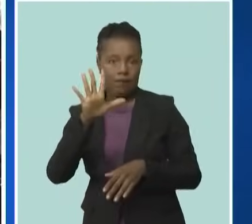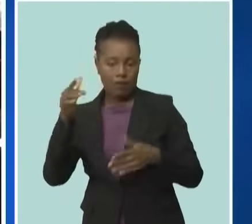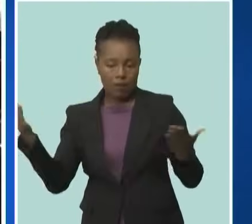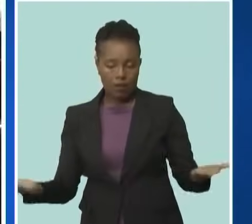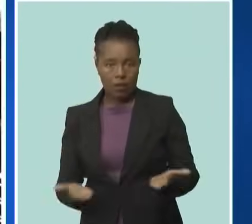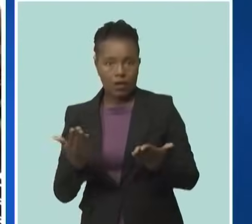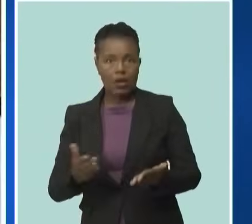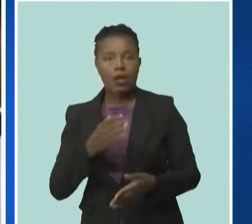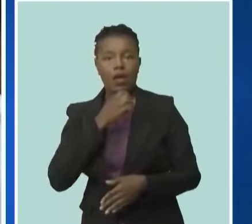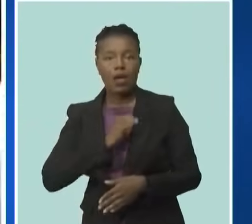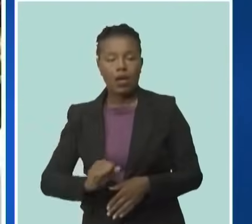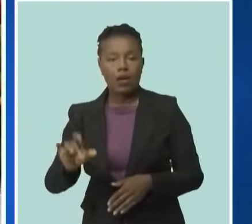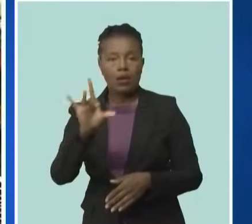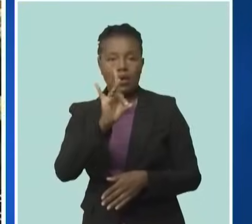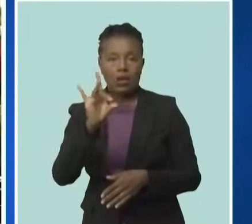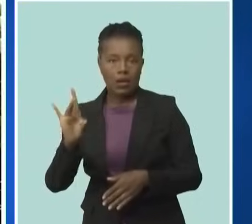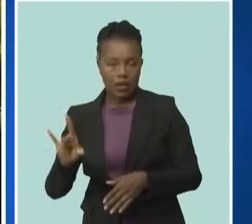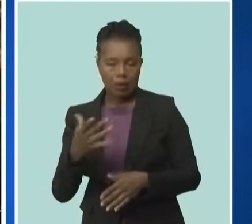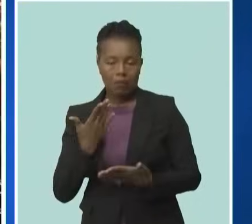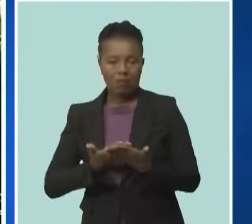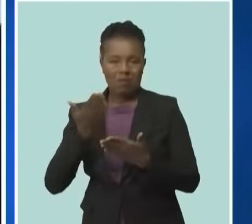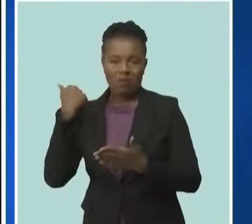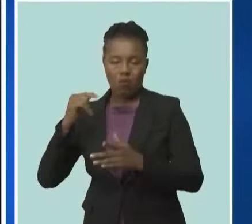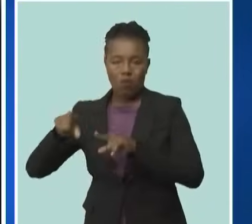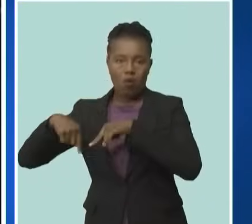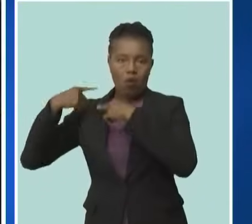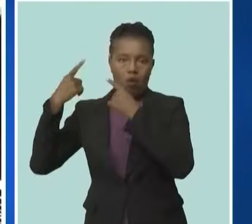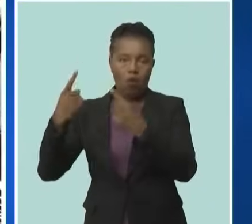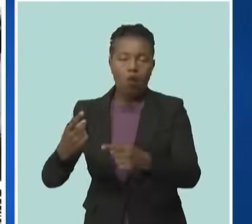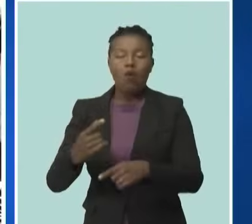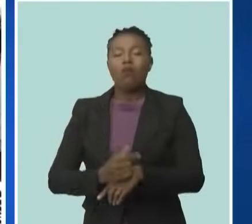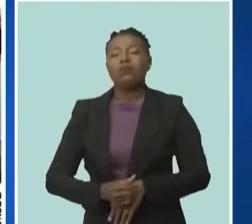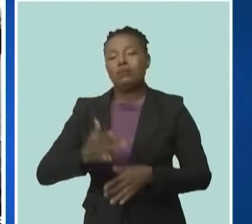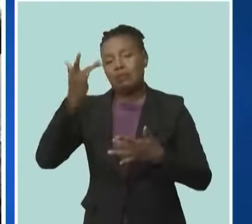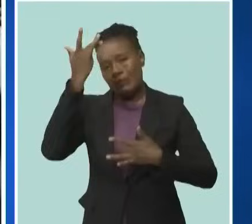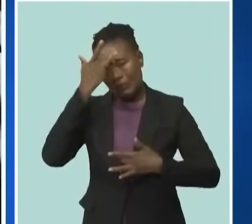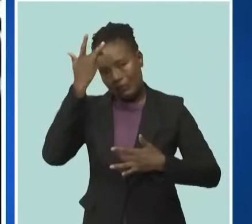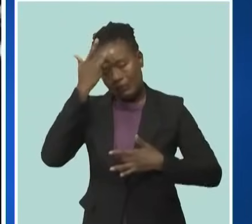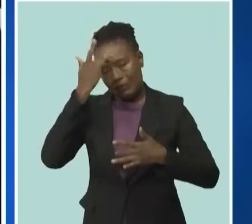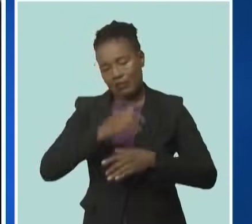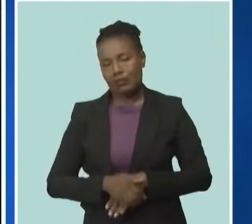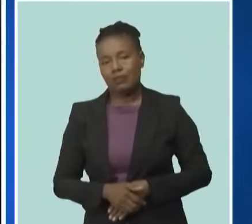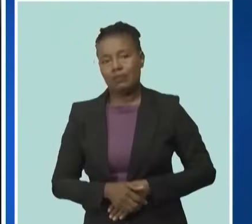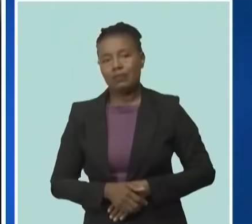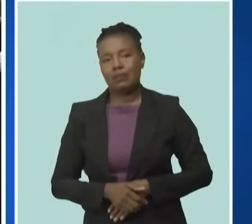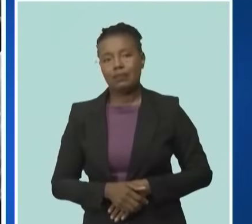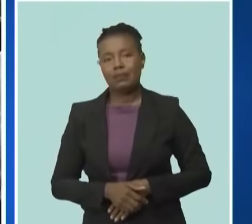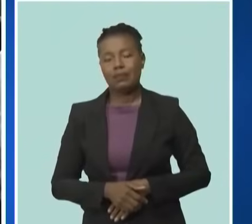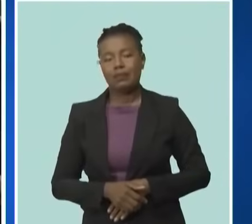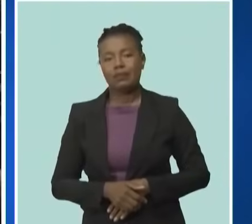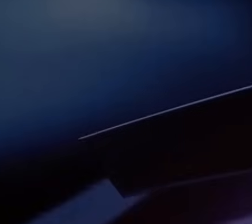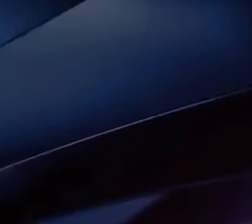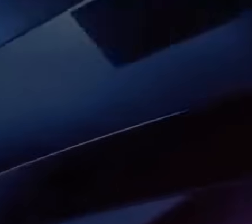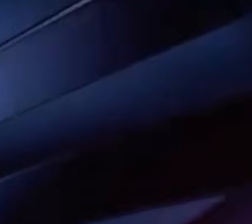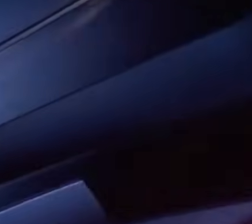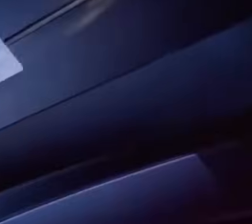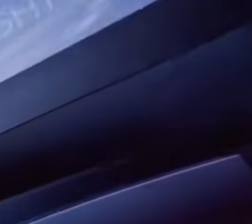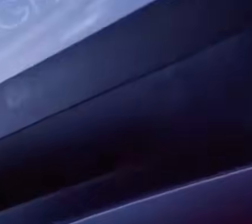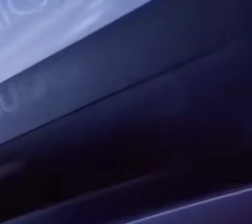88 after a prolonged illness. Anesta Henry, CBC News.